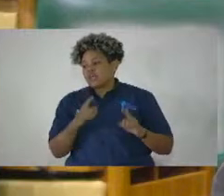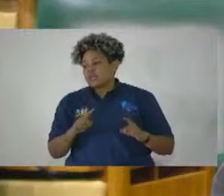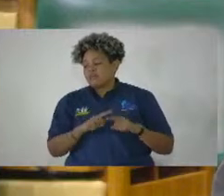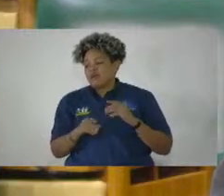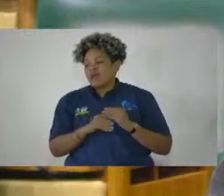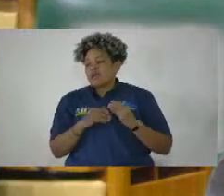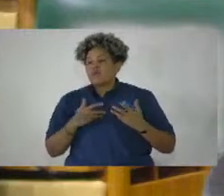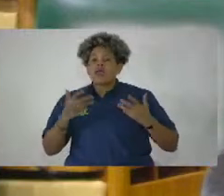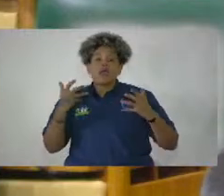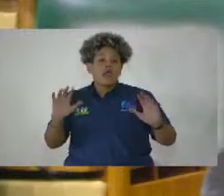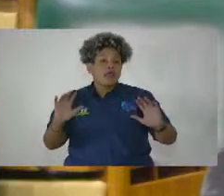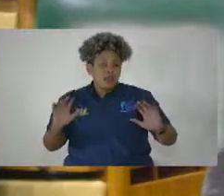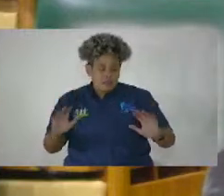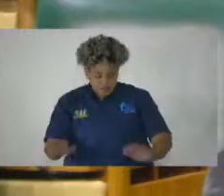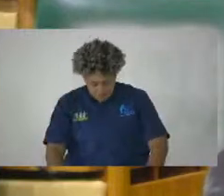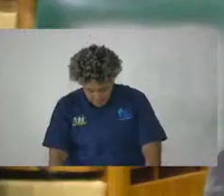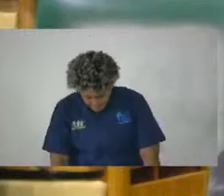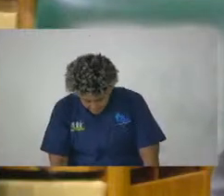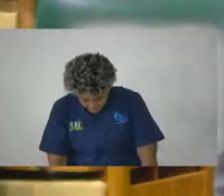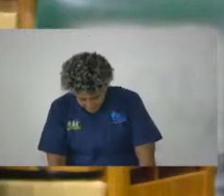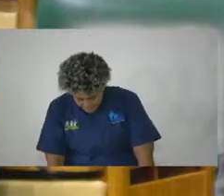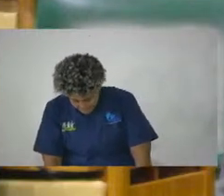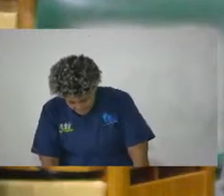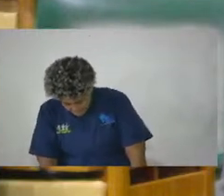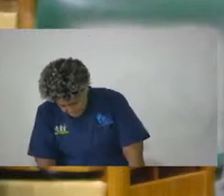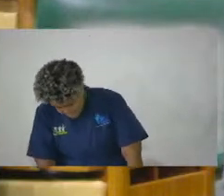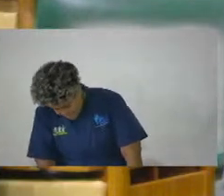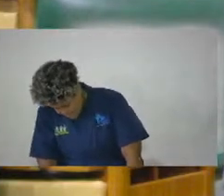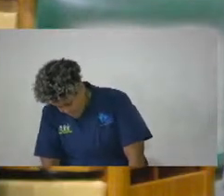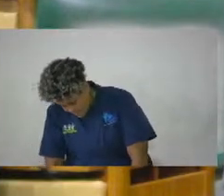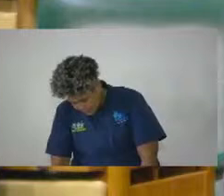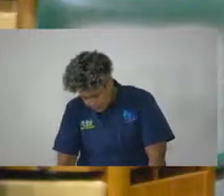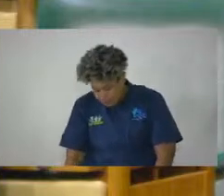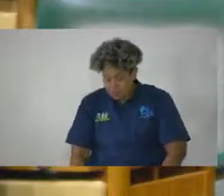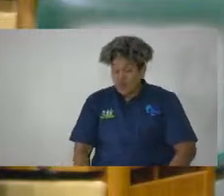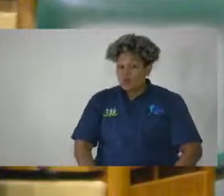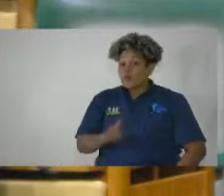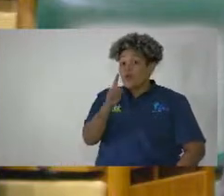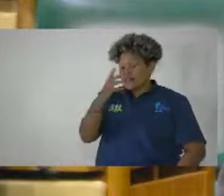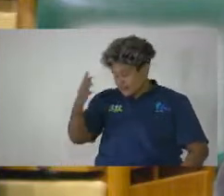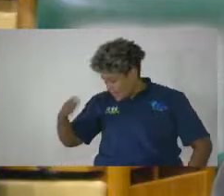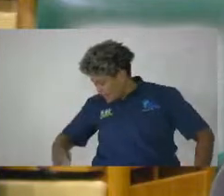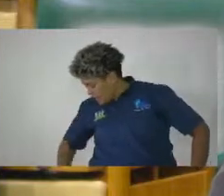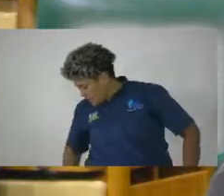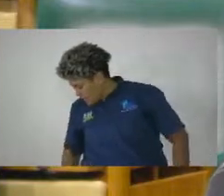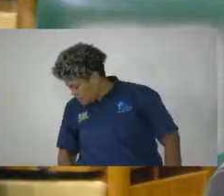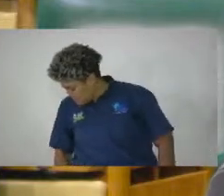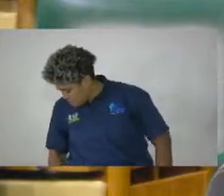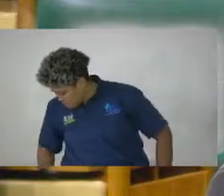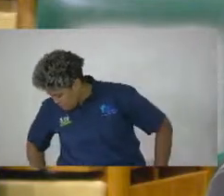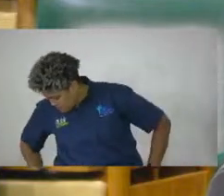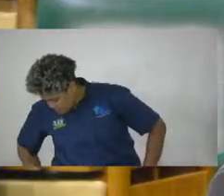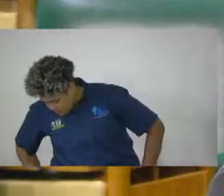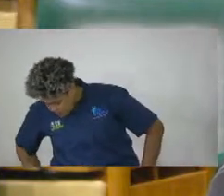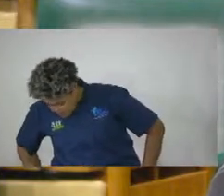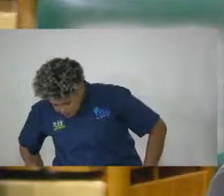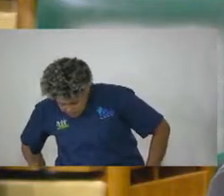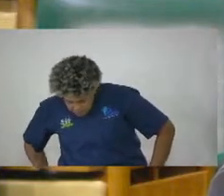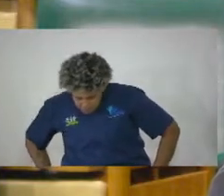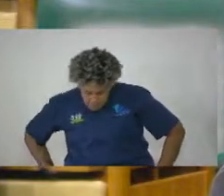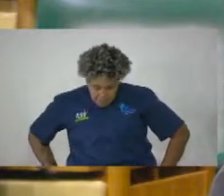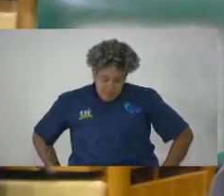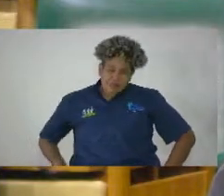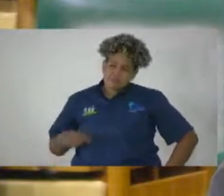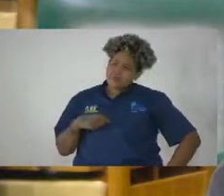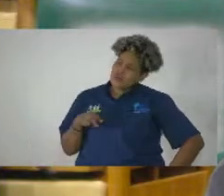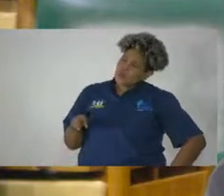to end, Mr. Speaker, on the note that one of the things that's been dearest to me,